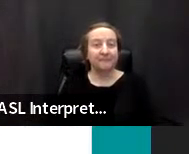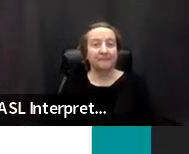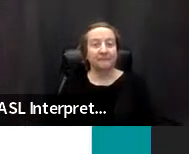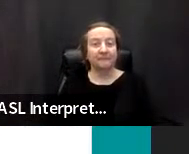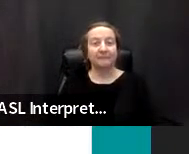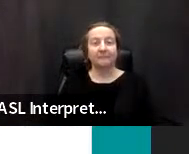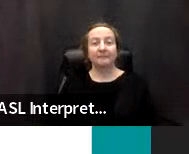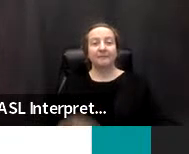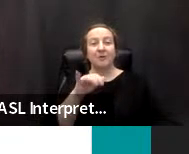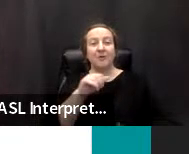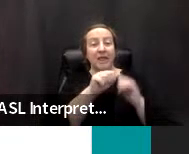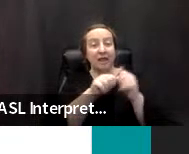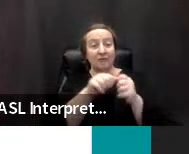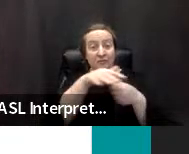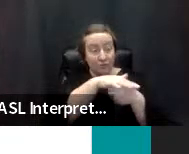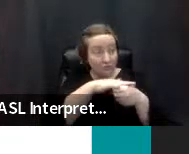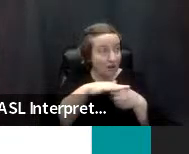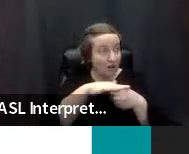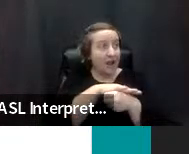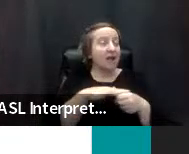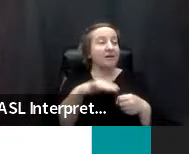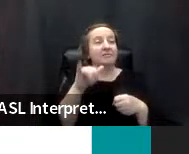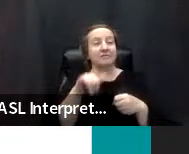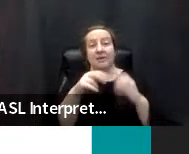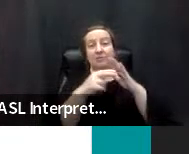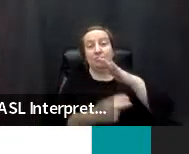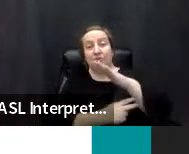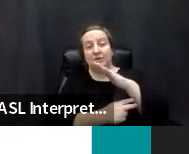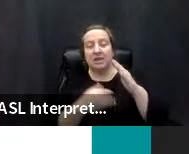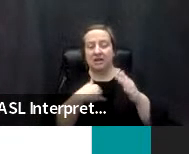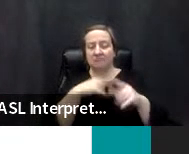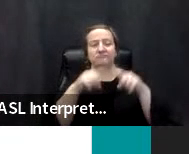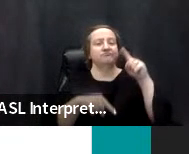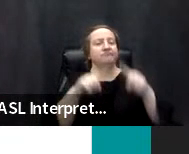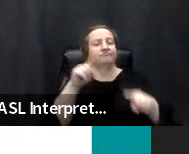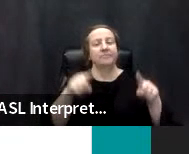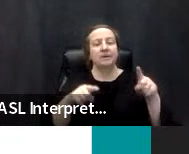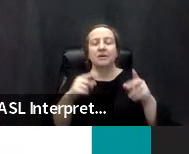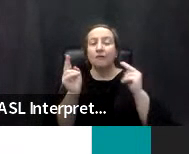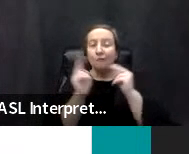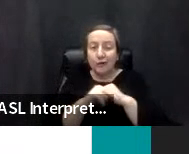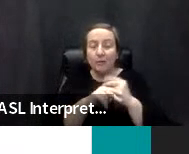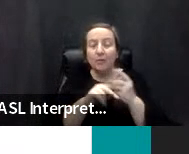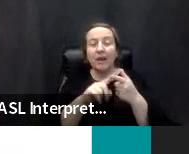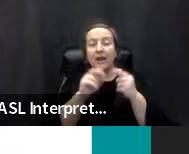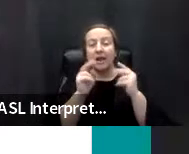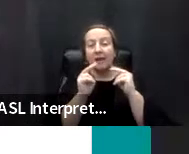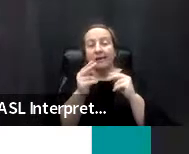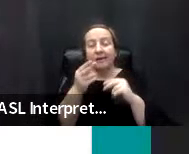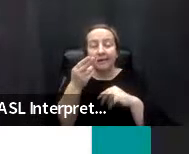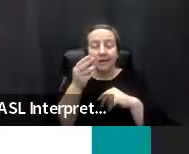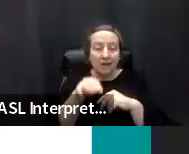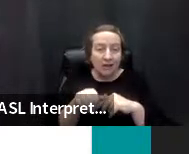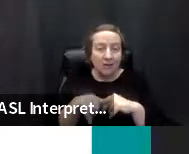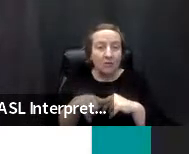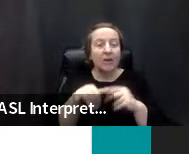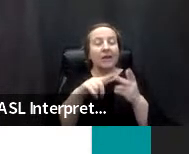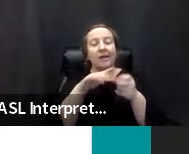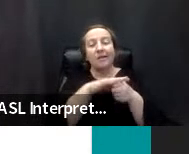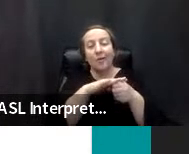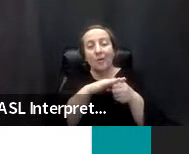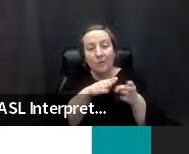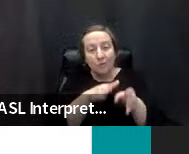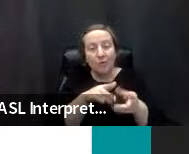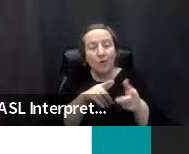So the area surrounding the interstate bridge contains a diverse transportation system, including freeways, highways, local roads, transit, and active